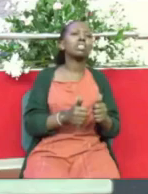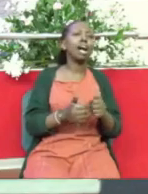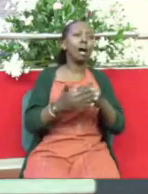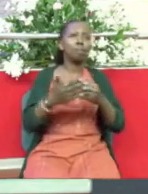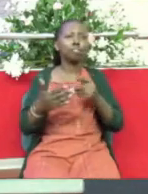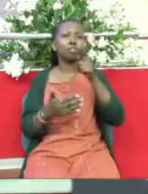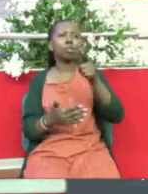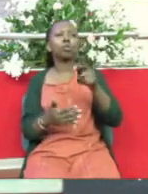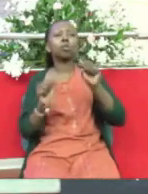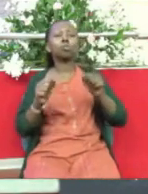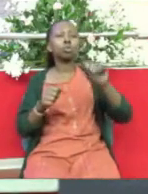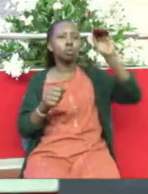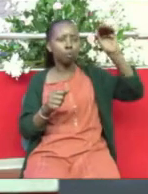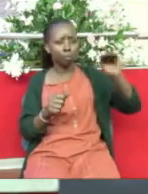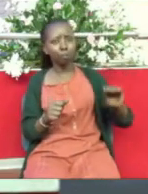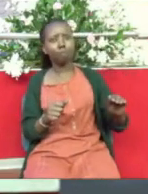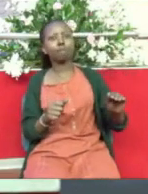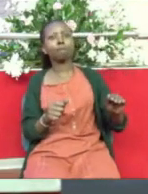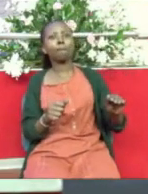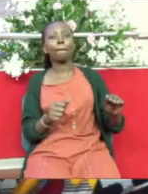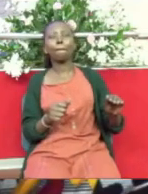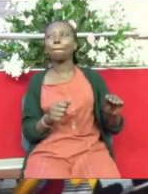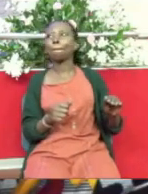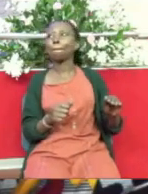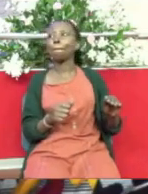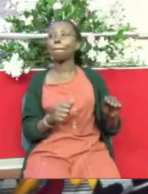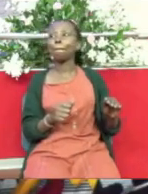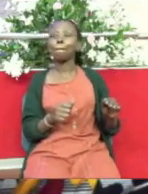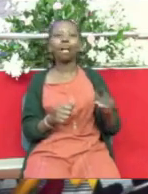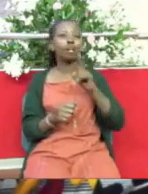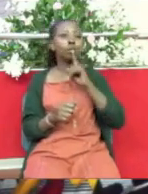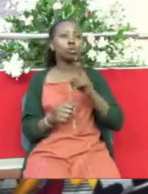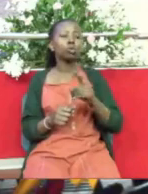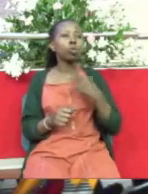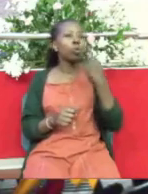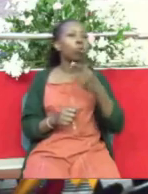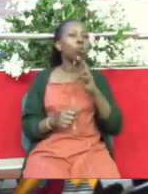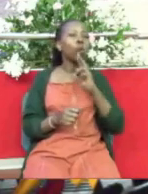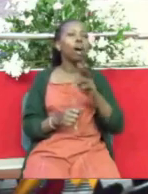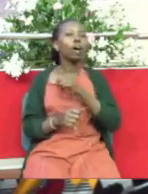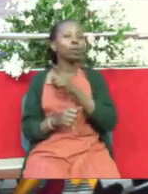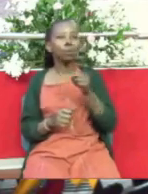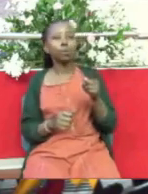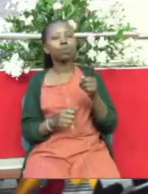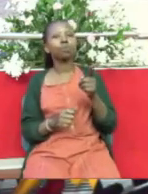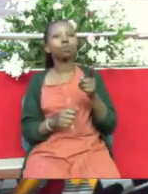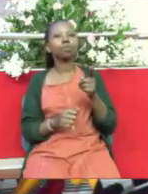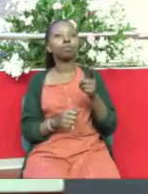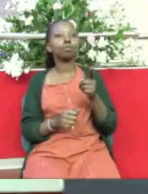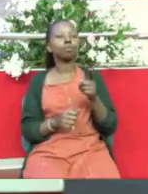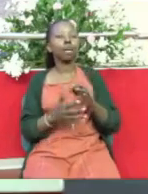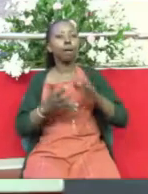can be dealt with. Ili ile milima ambayo imekuwa ikisimama mbele zako ishughulikiwe. And so who are you? Na hivyo basi wewe ni nani? Oh